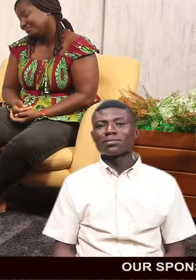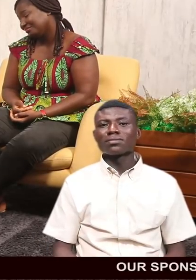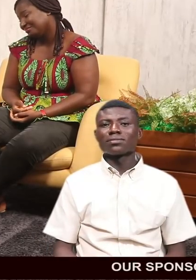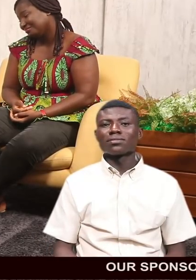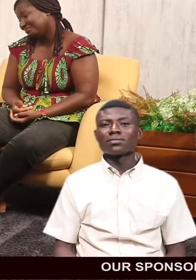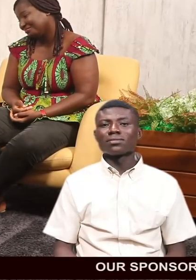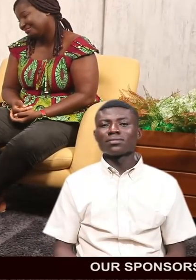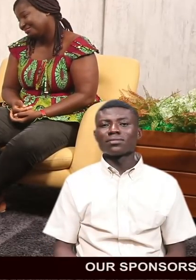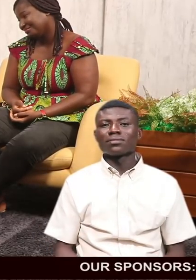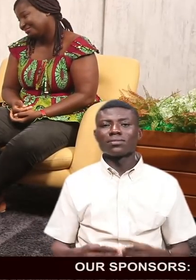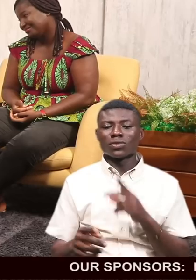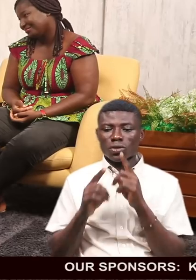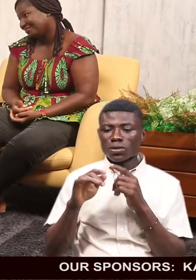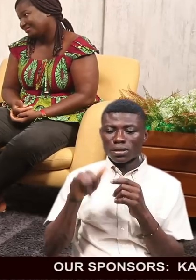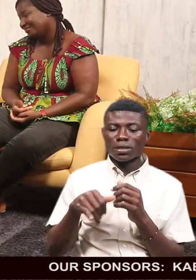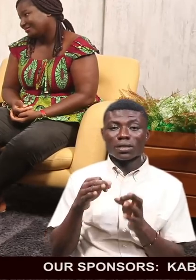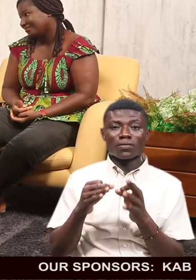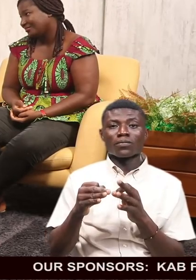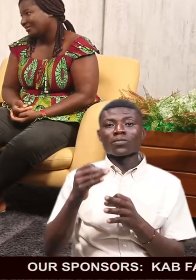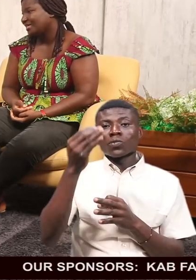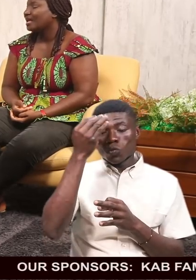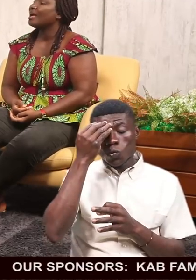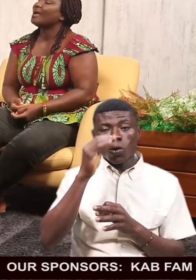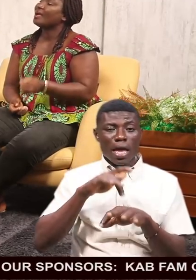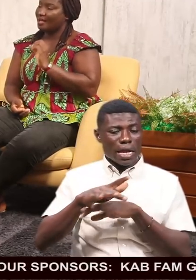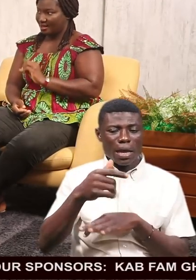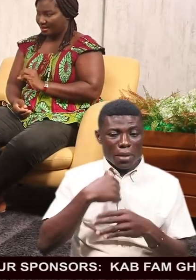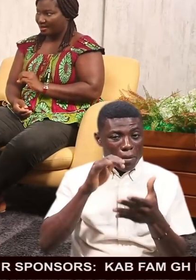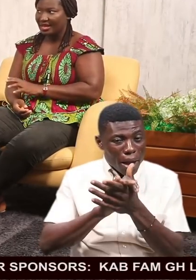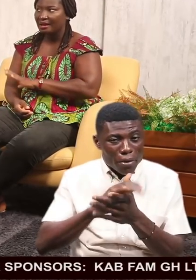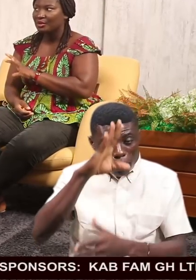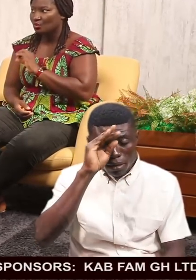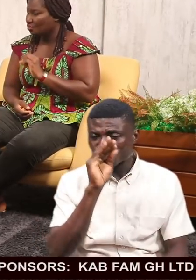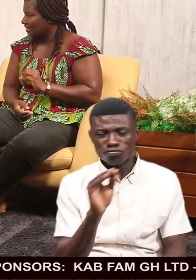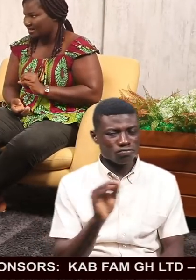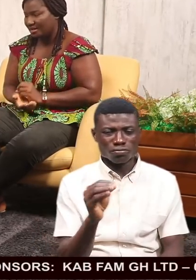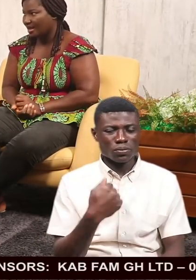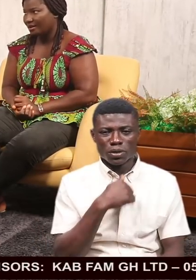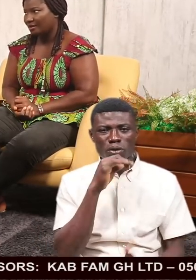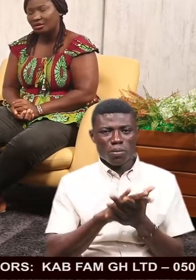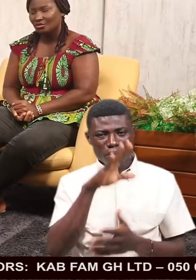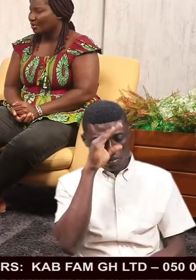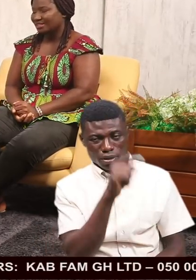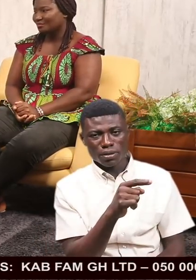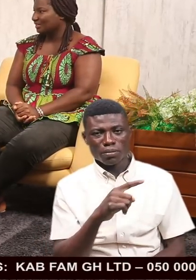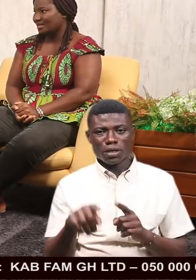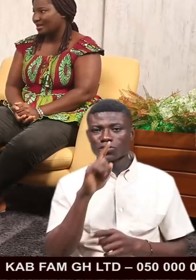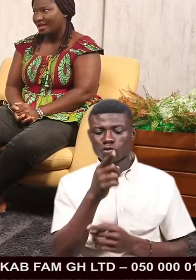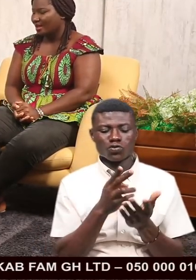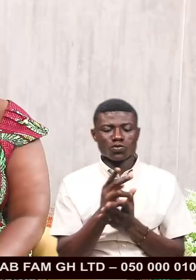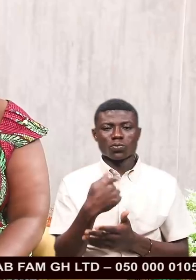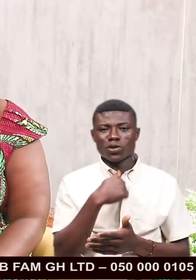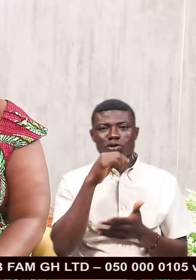Kafra. Wo ka akwesi se senka wo hu ni yi anka wo. Aha. Enka mi hu ni yi a no kwasem